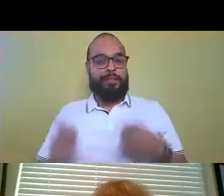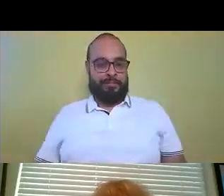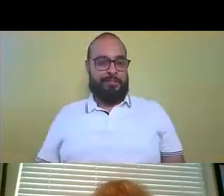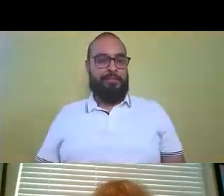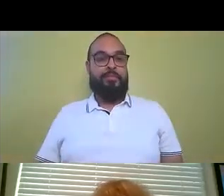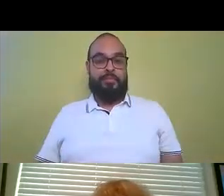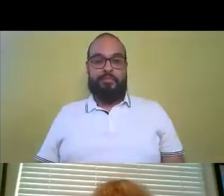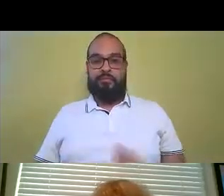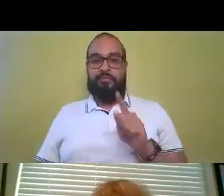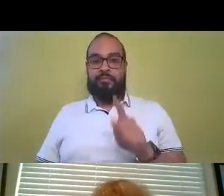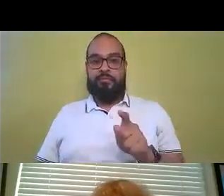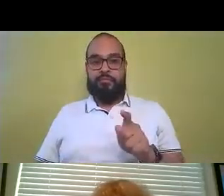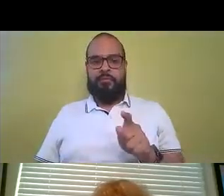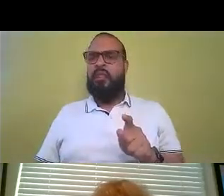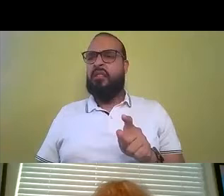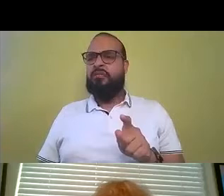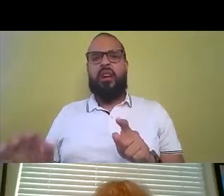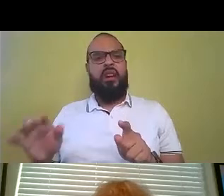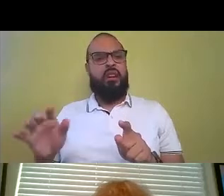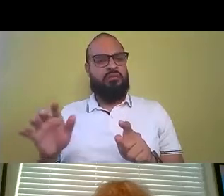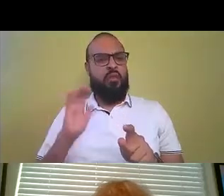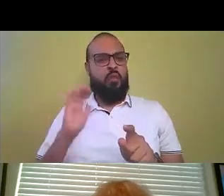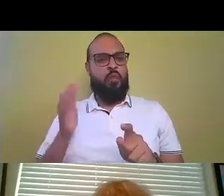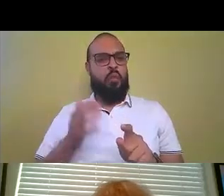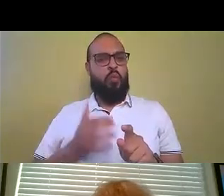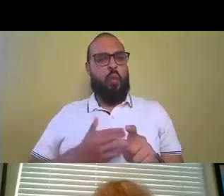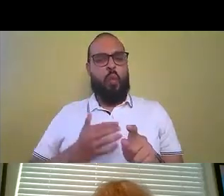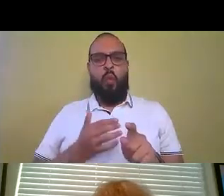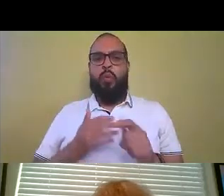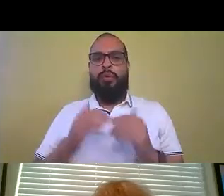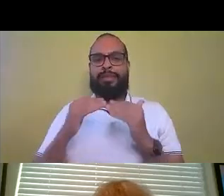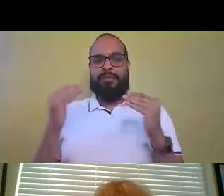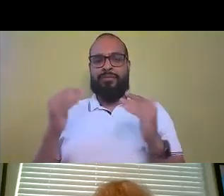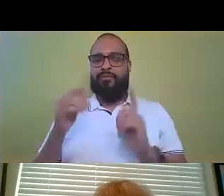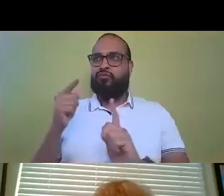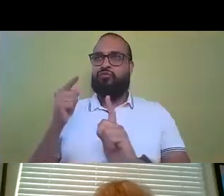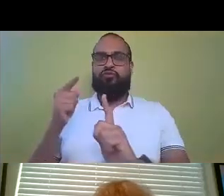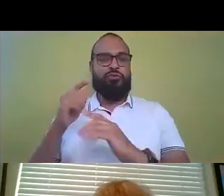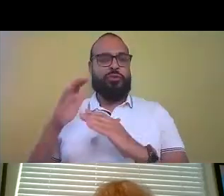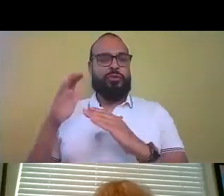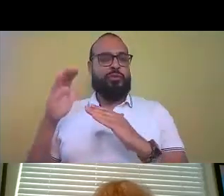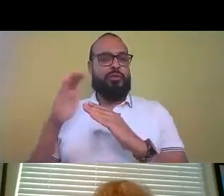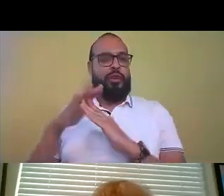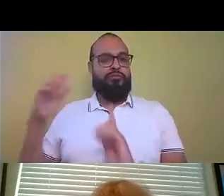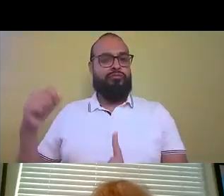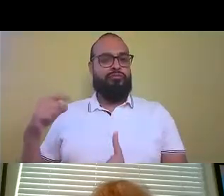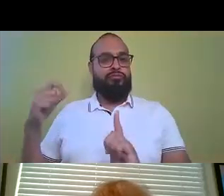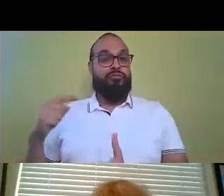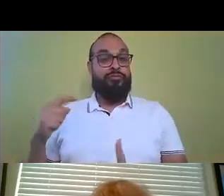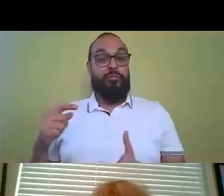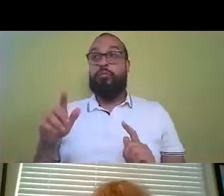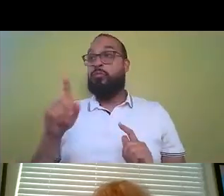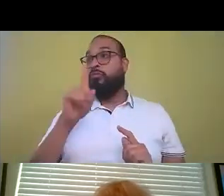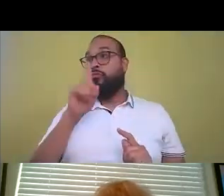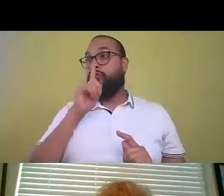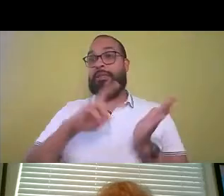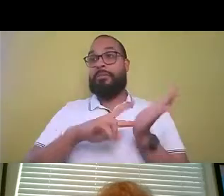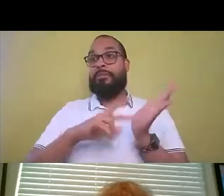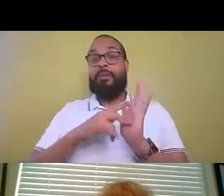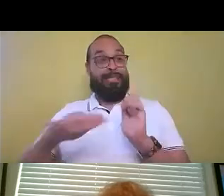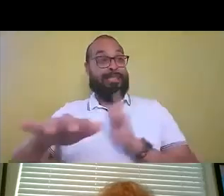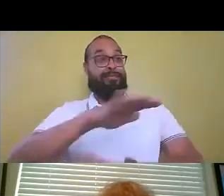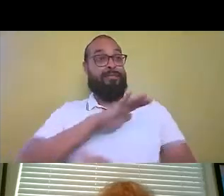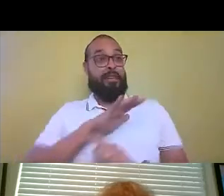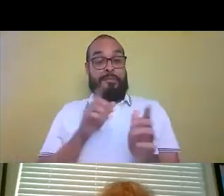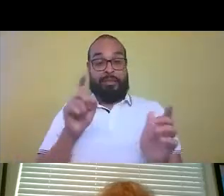our state of optimal arousal, emotional and behavioral outcomes that matches the environmental demand.